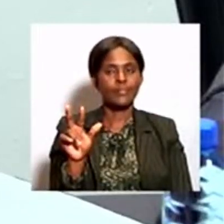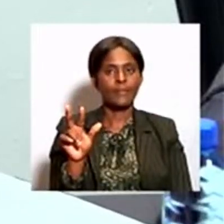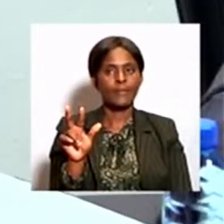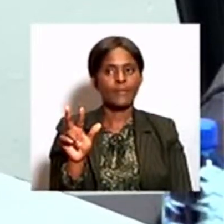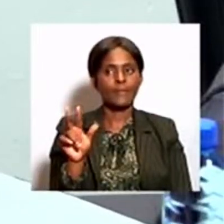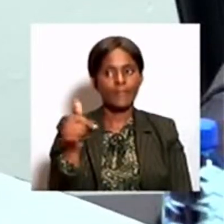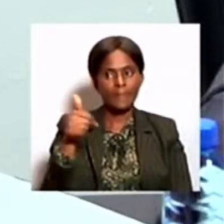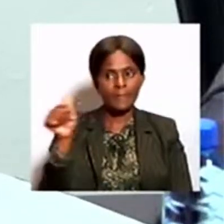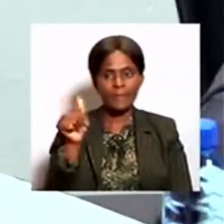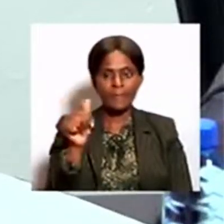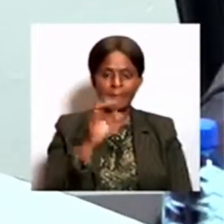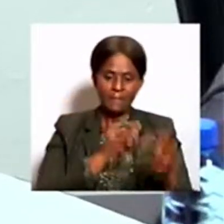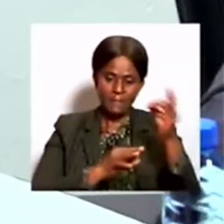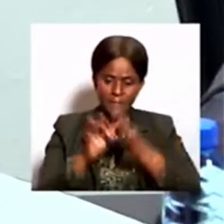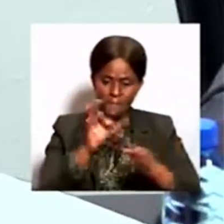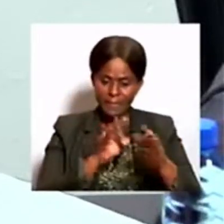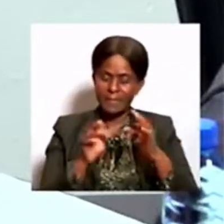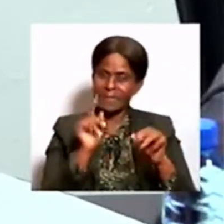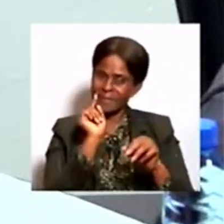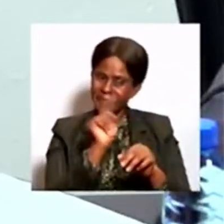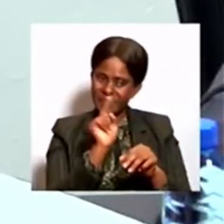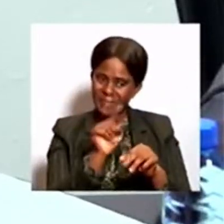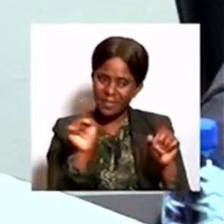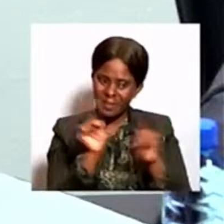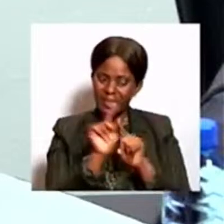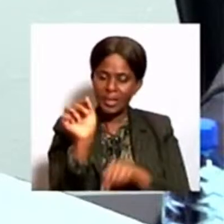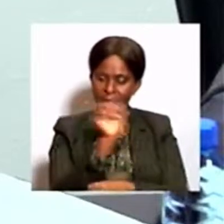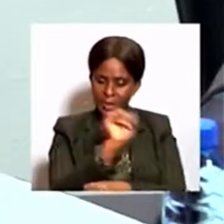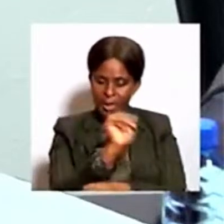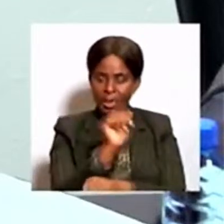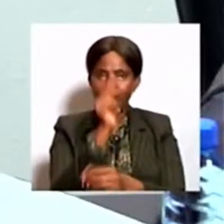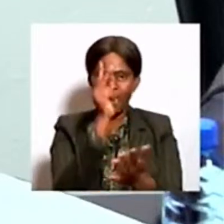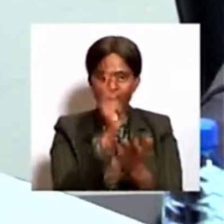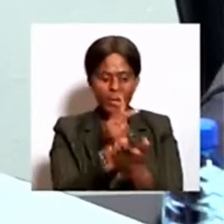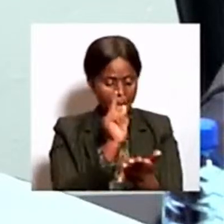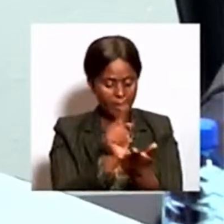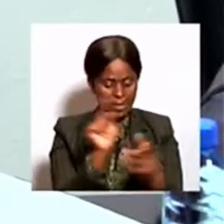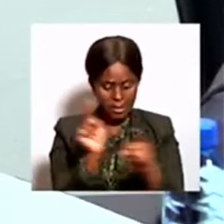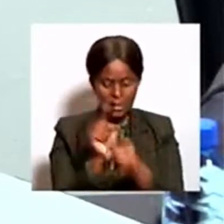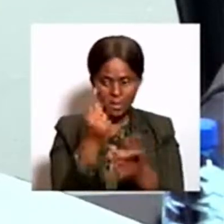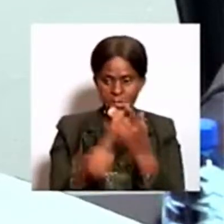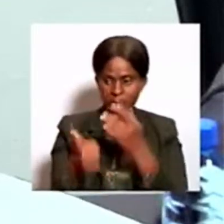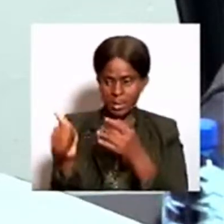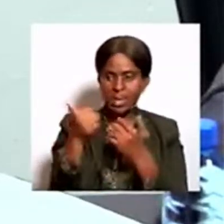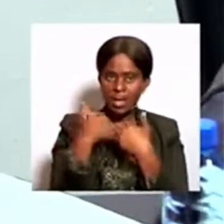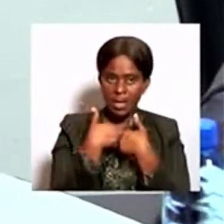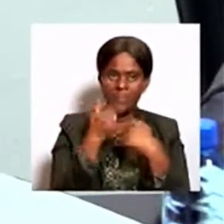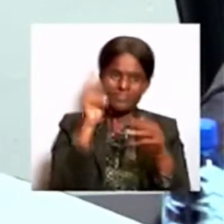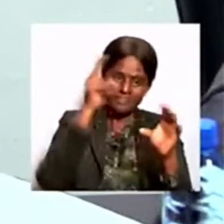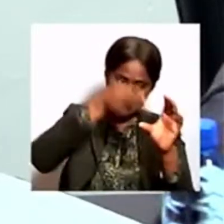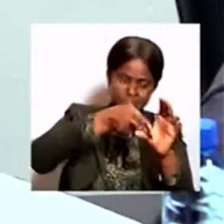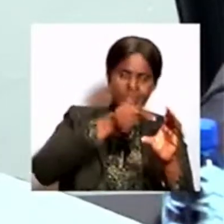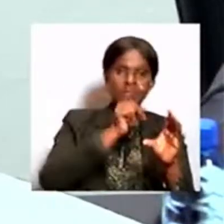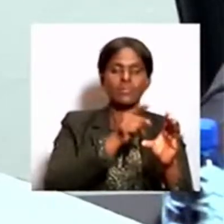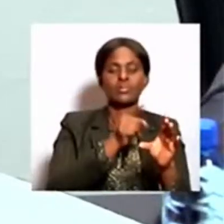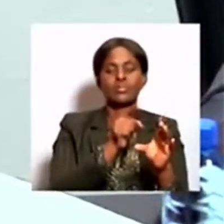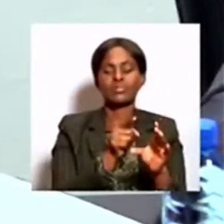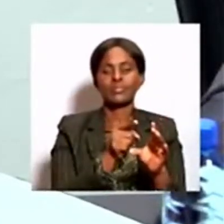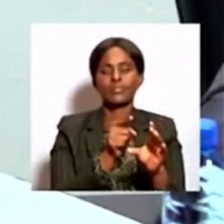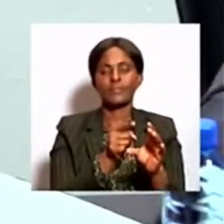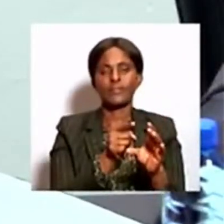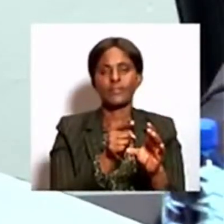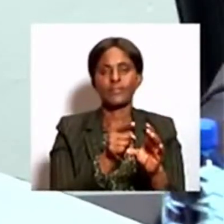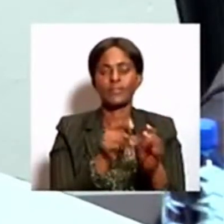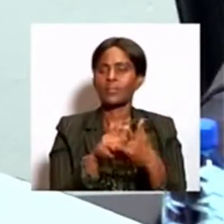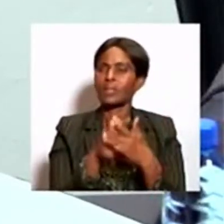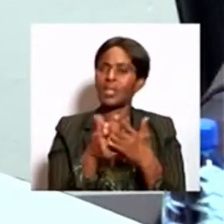And you are stating the very vehicle which was packed as the one which has gone to draw fuel.